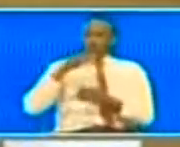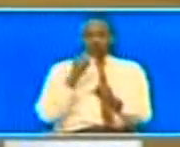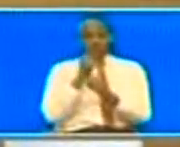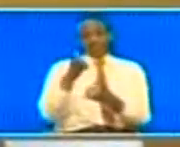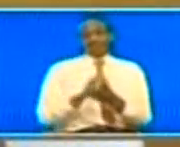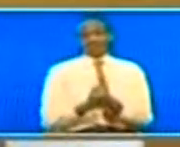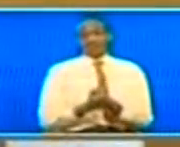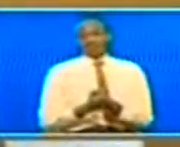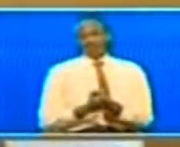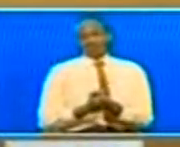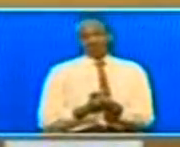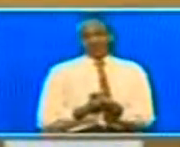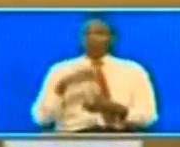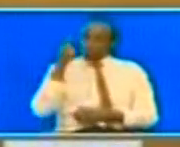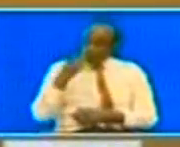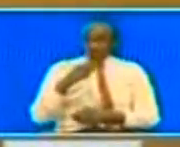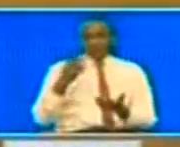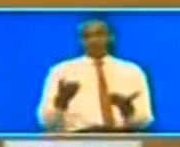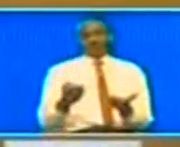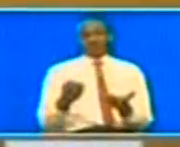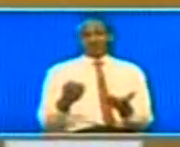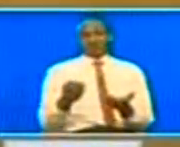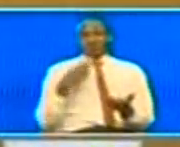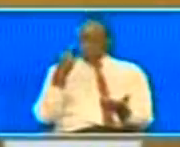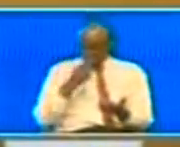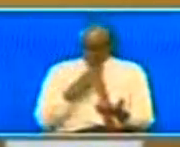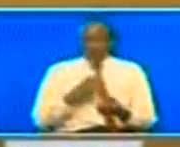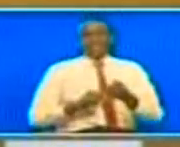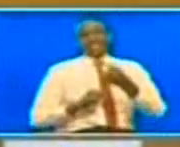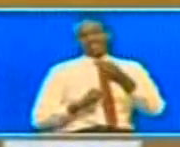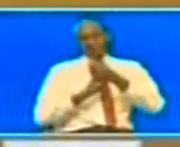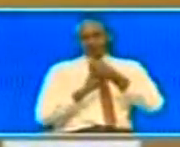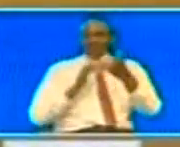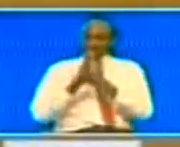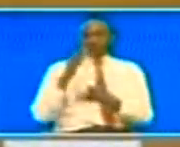you agree that you did name drop? Who is standing for the rights of those people? Tell me that.